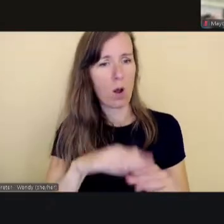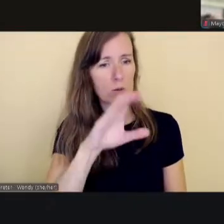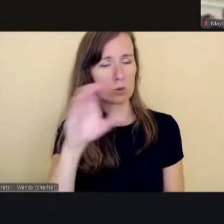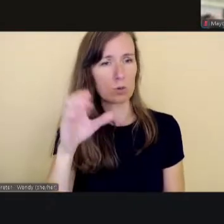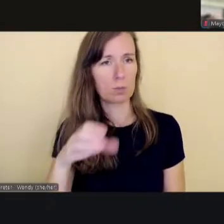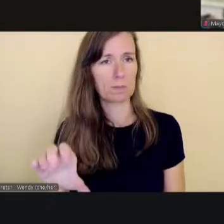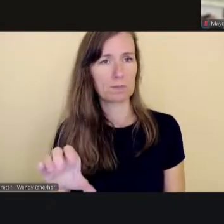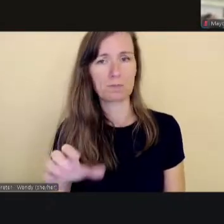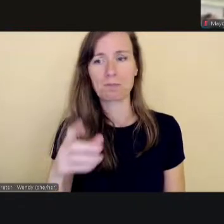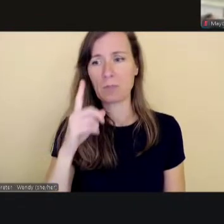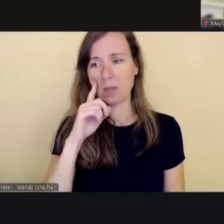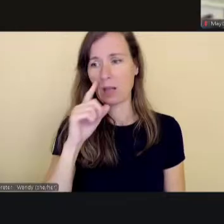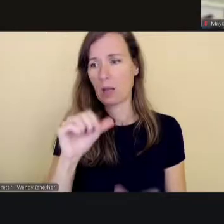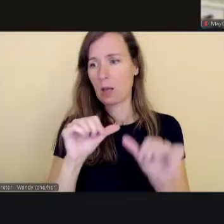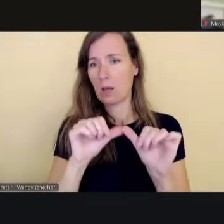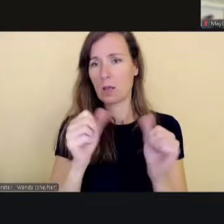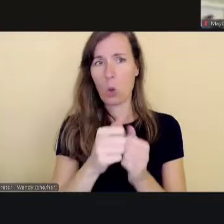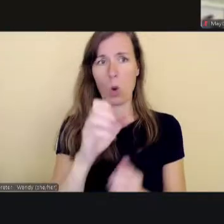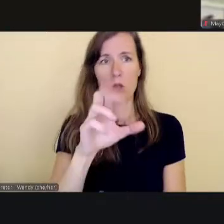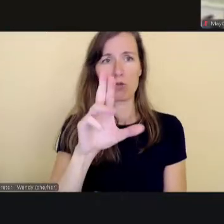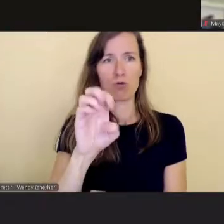I think we're sticking with Crest Avenue.